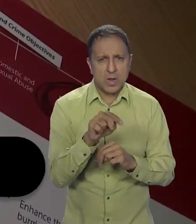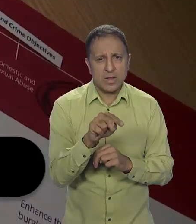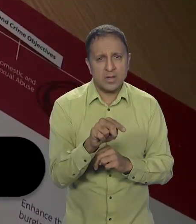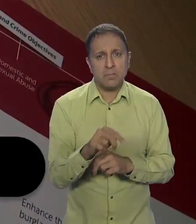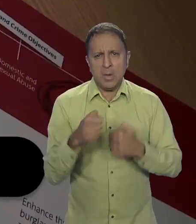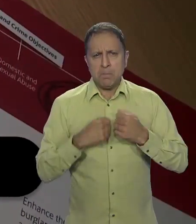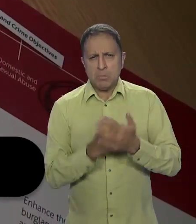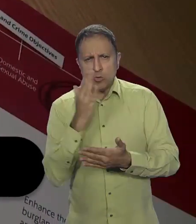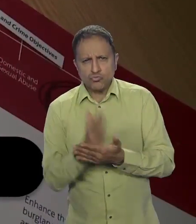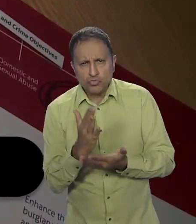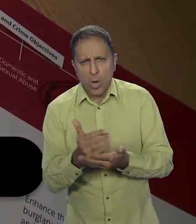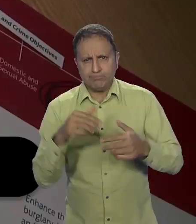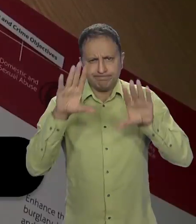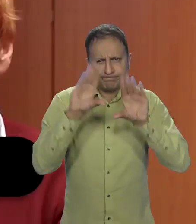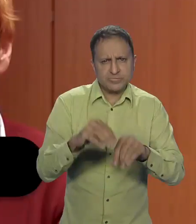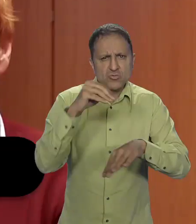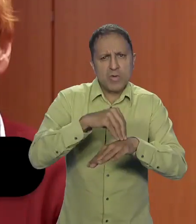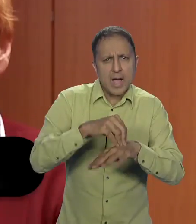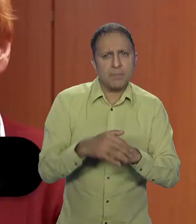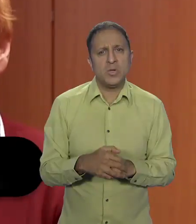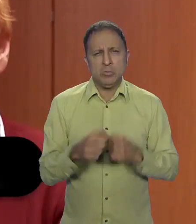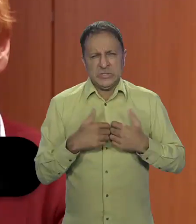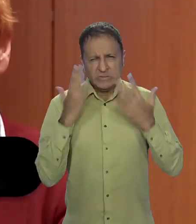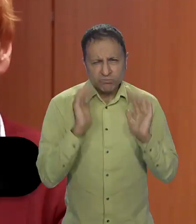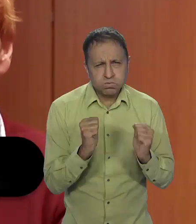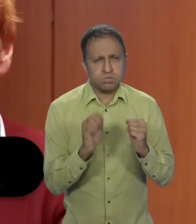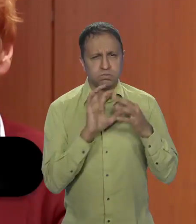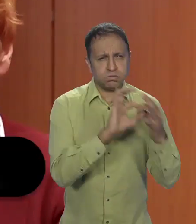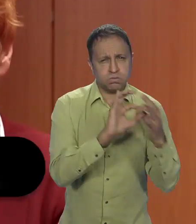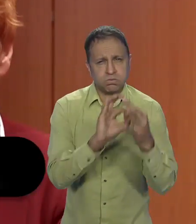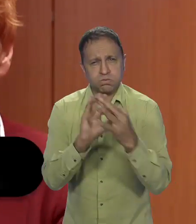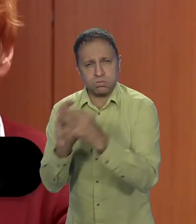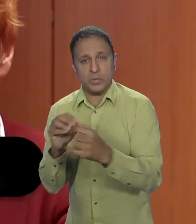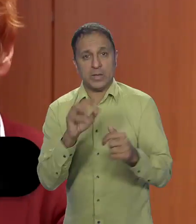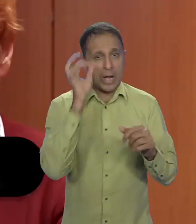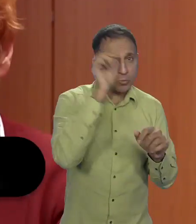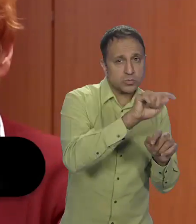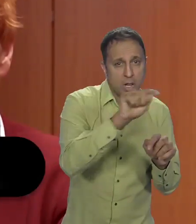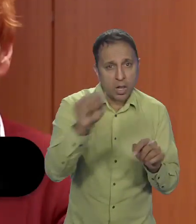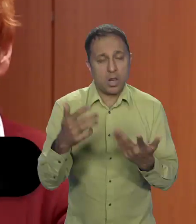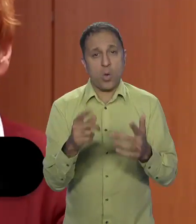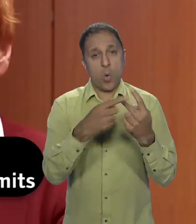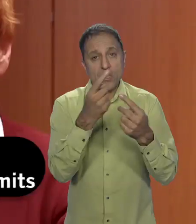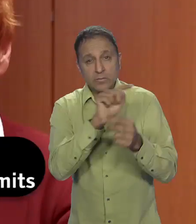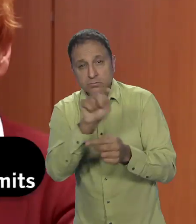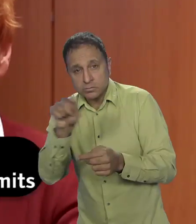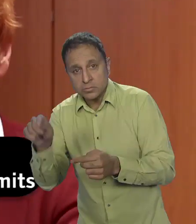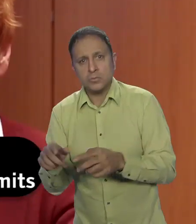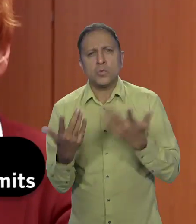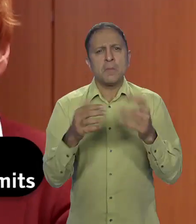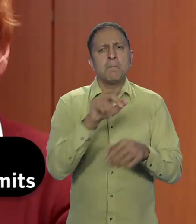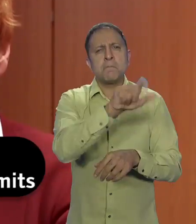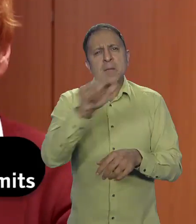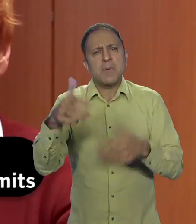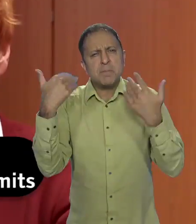work hard to prevent crime. We'll work hard on that with councils and with others, and we will